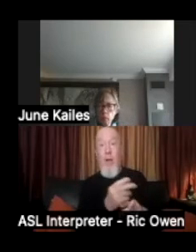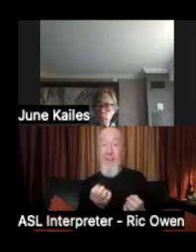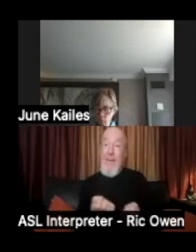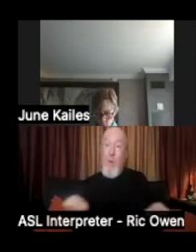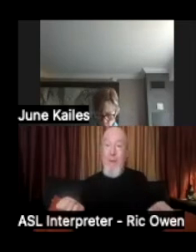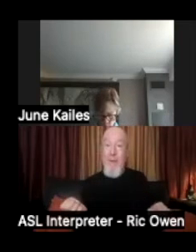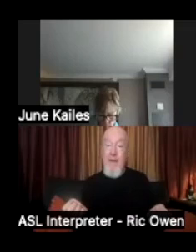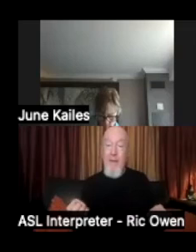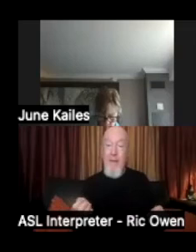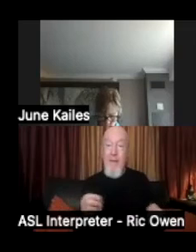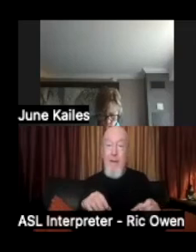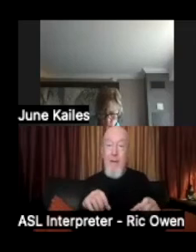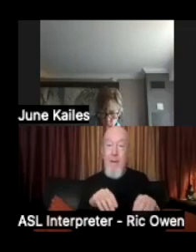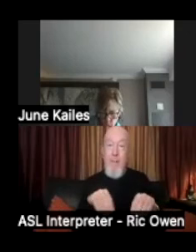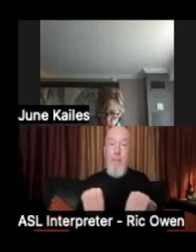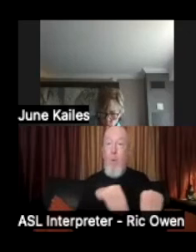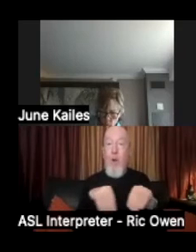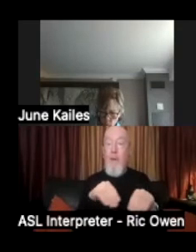had mentioned the